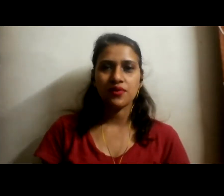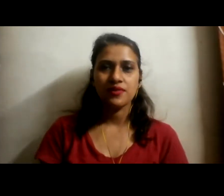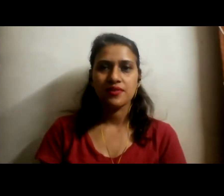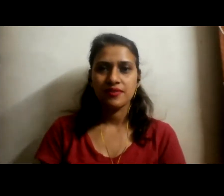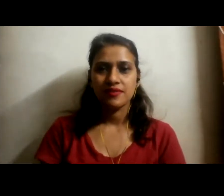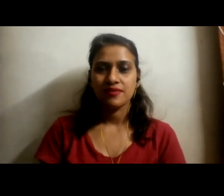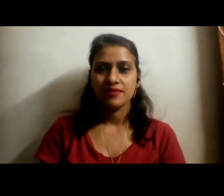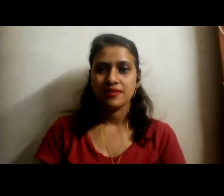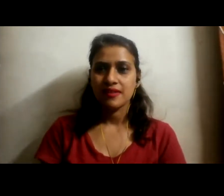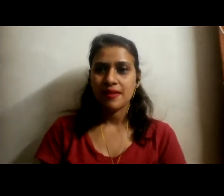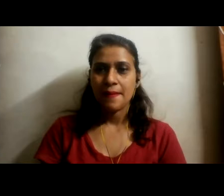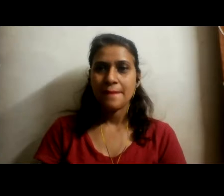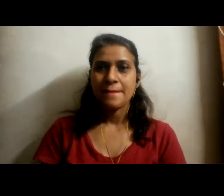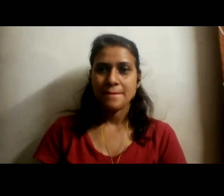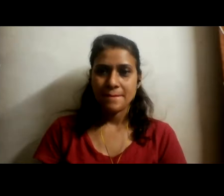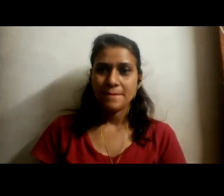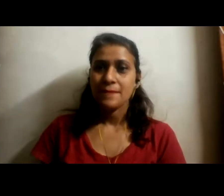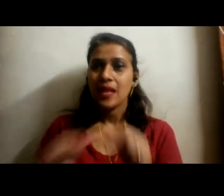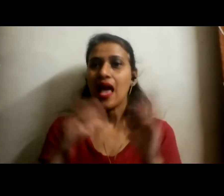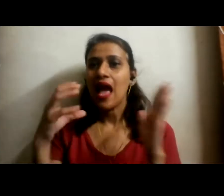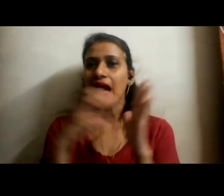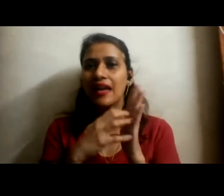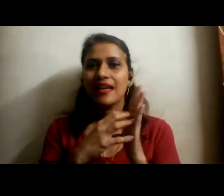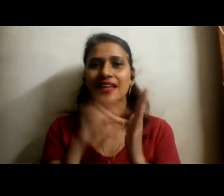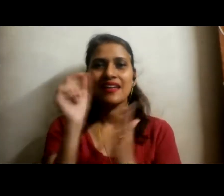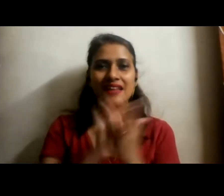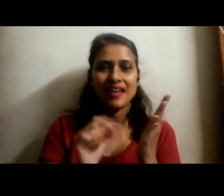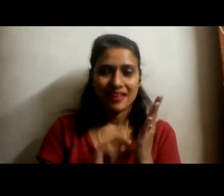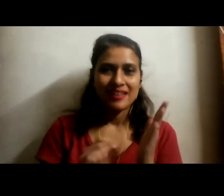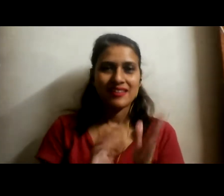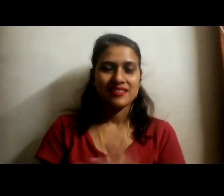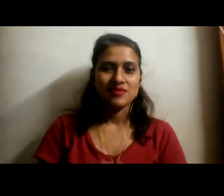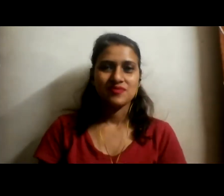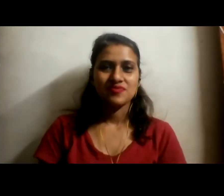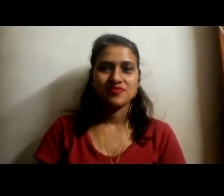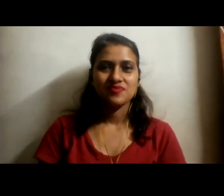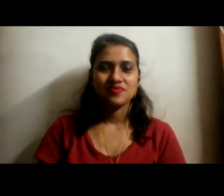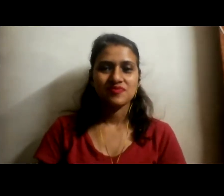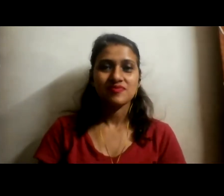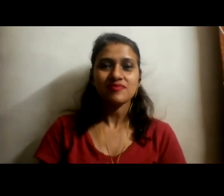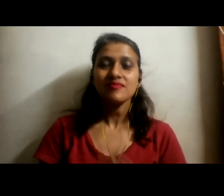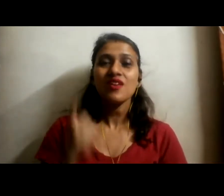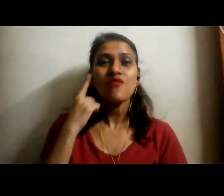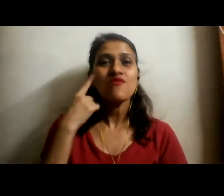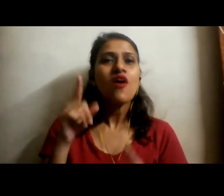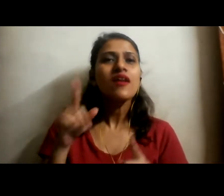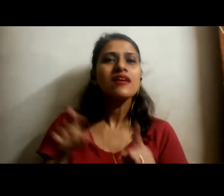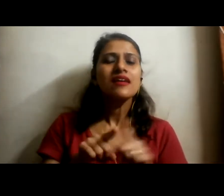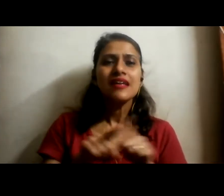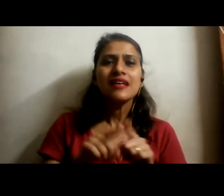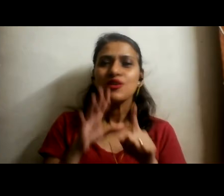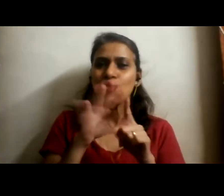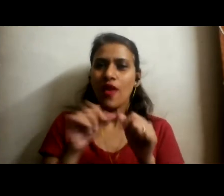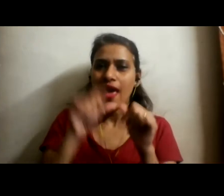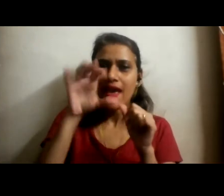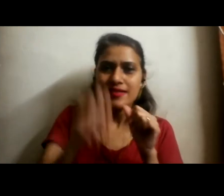let's say some article writing or something of that sort. And usually the prizes that they award, in that you have access